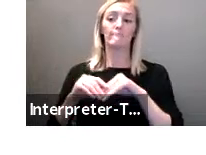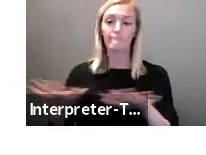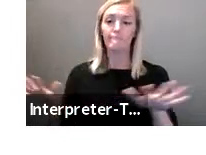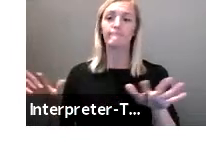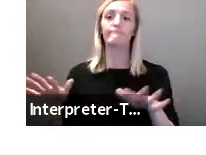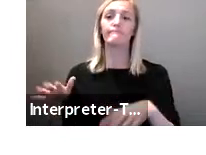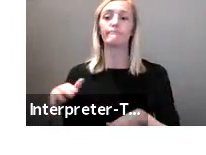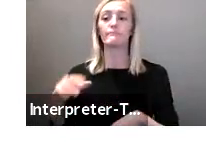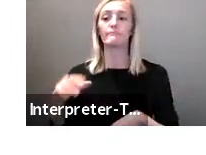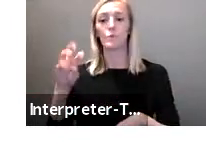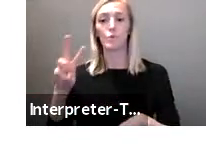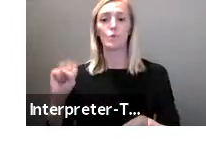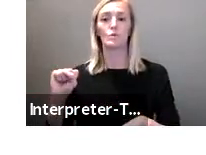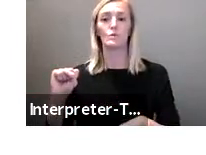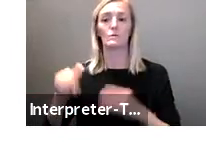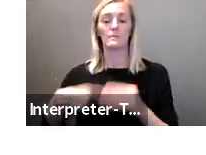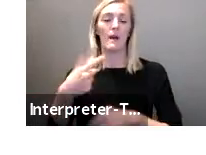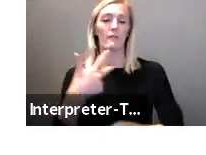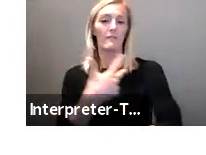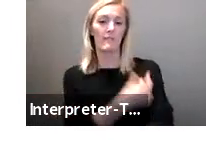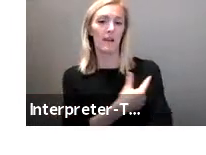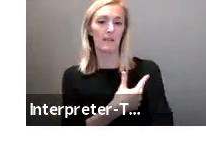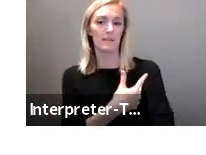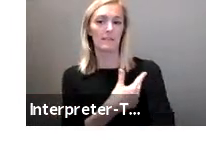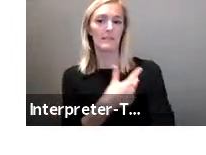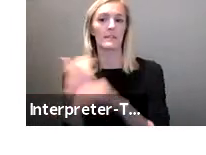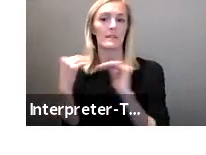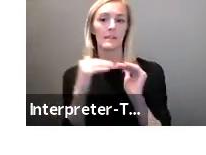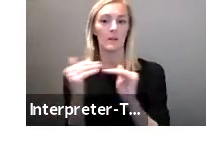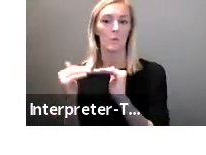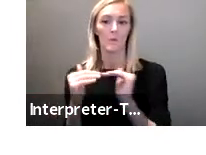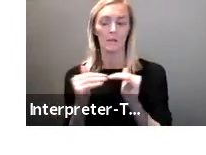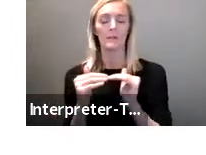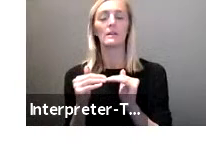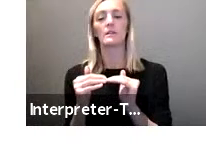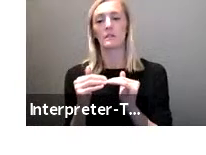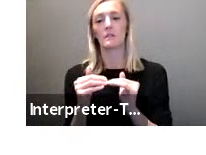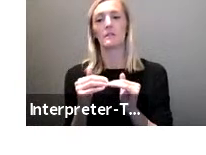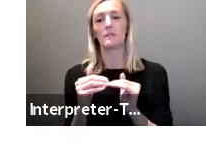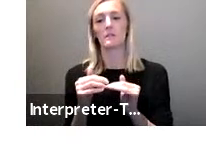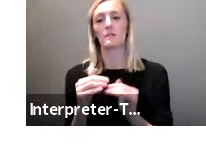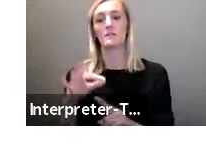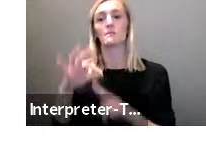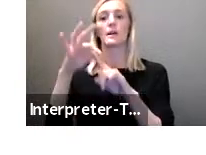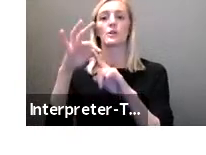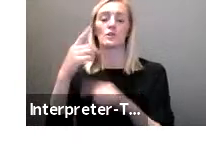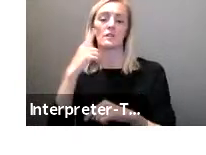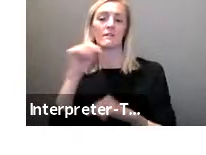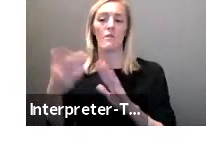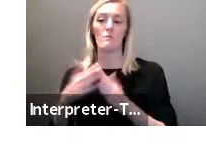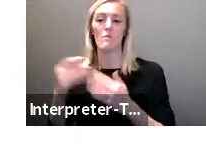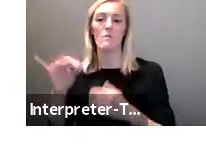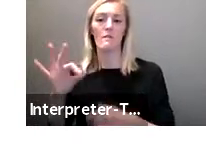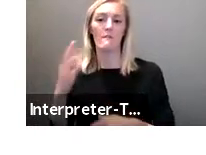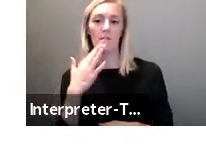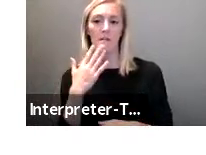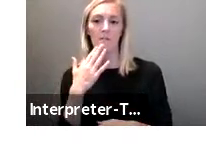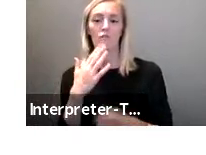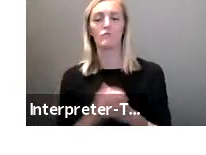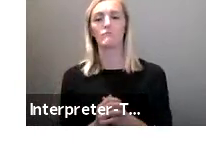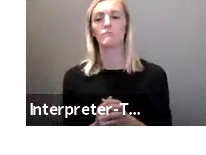news around vaccine equity, especially among communities of color. But it's just a matter